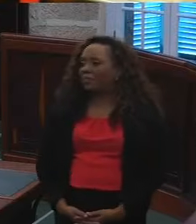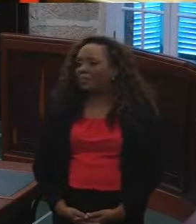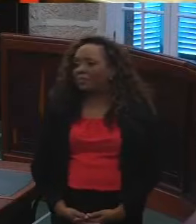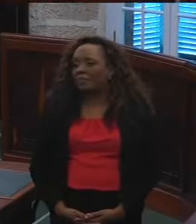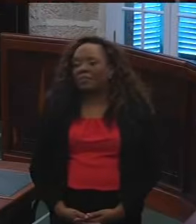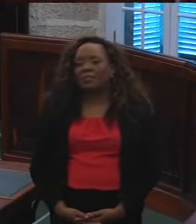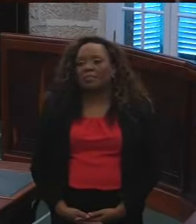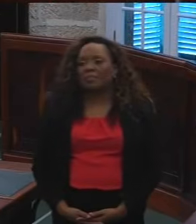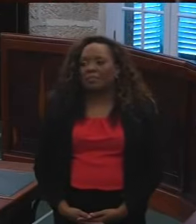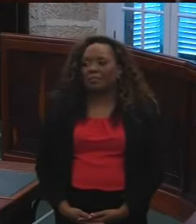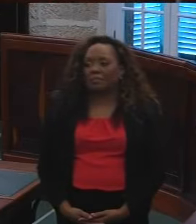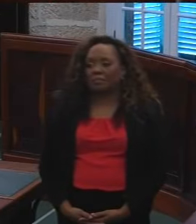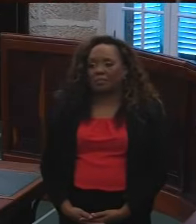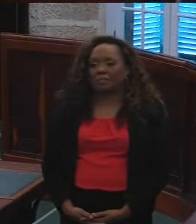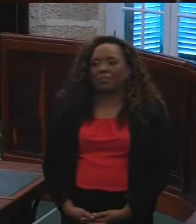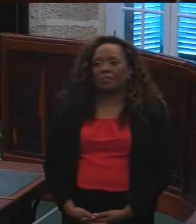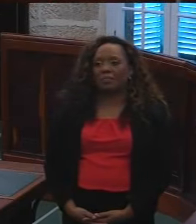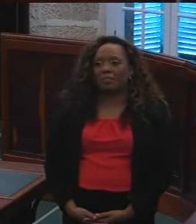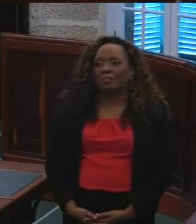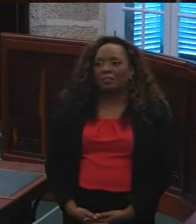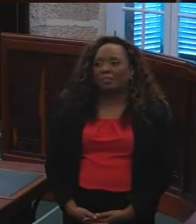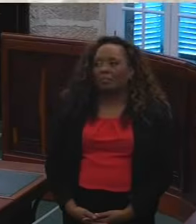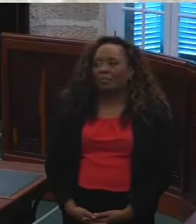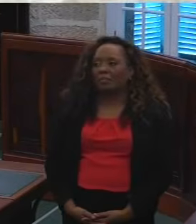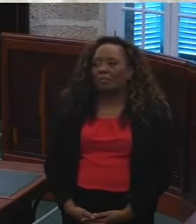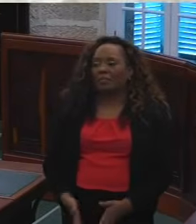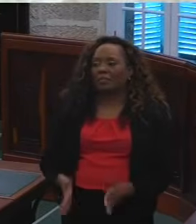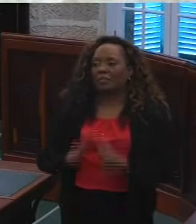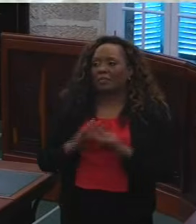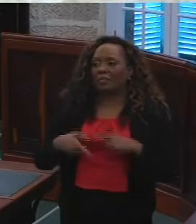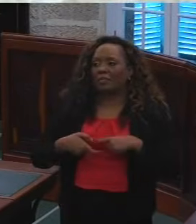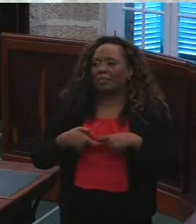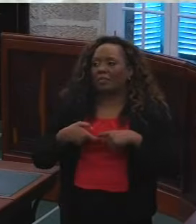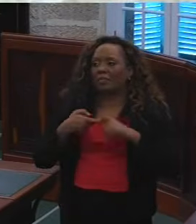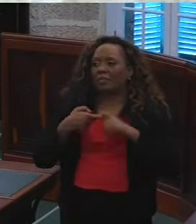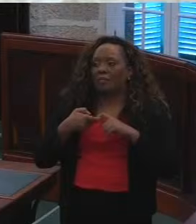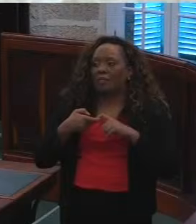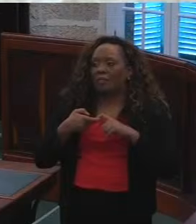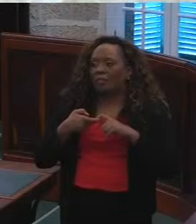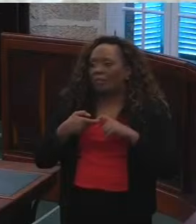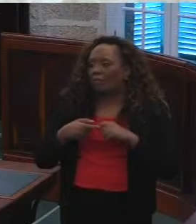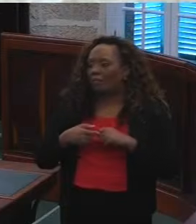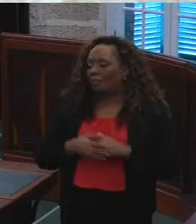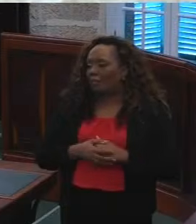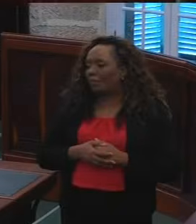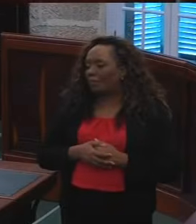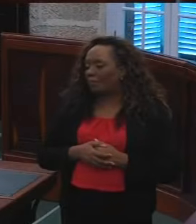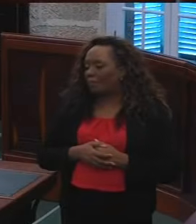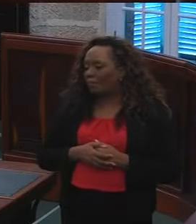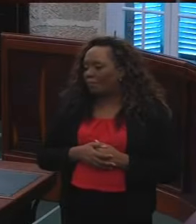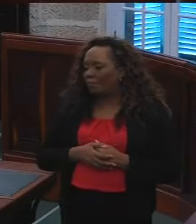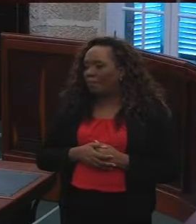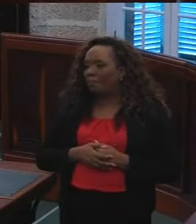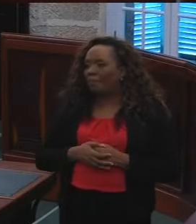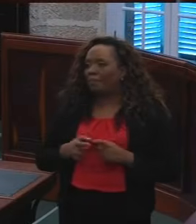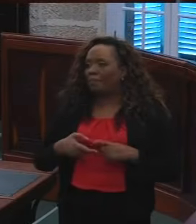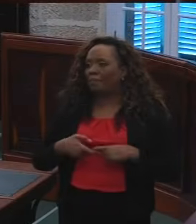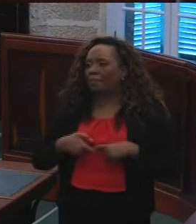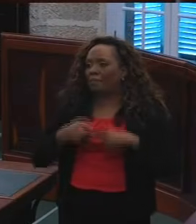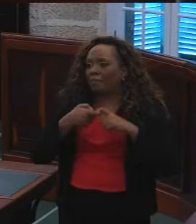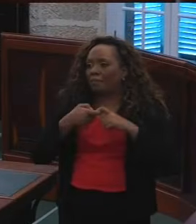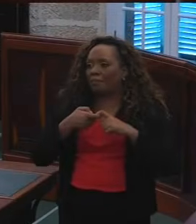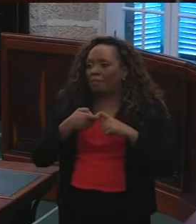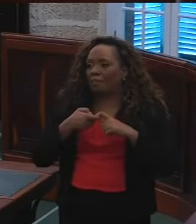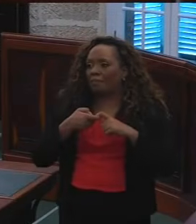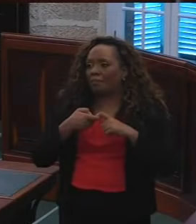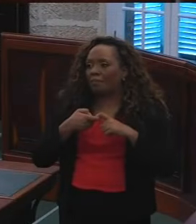Honourable Leader, Government Business. Thank you, Mr. Speaker. I therefore beg to move the suspension of the House until 2 p.m. The question is that this Honourable Chamber be